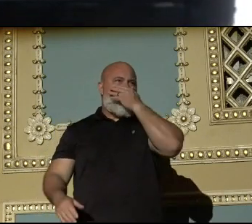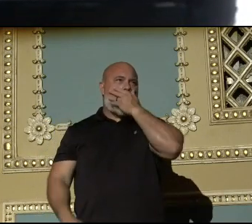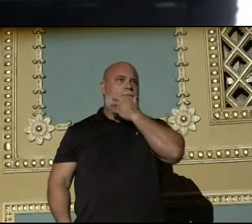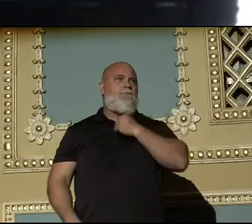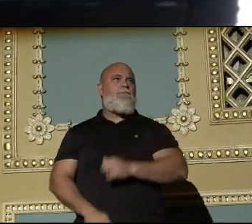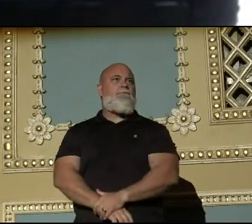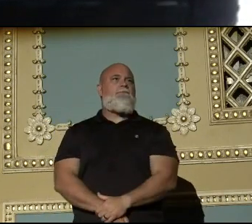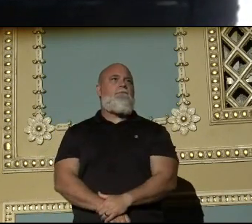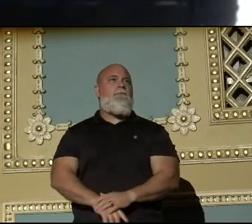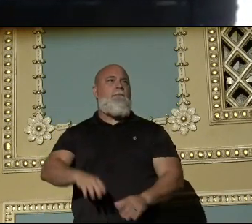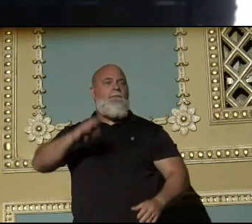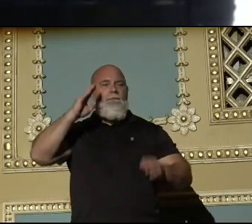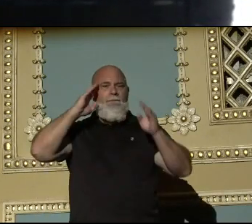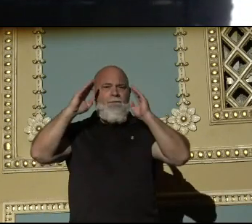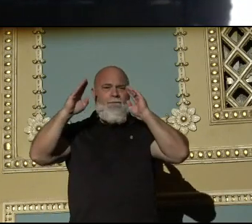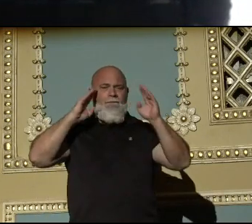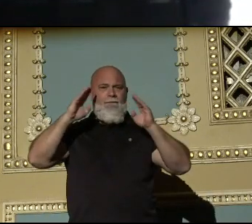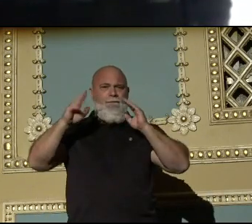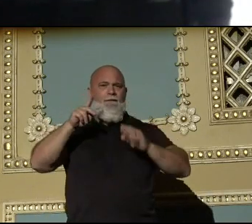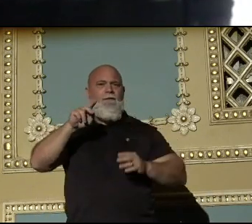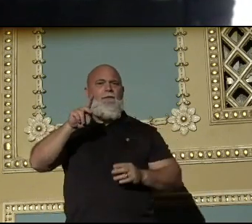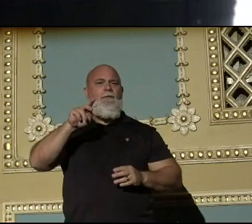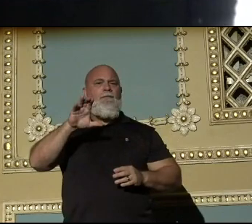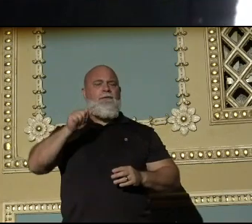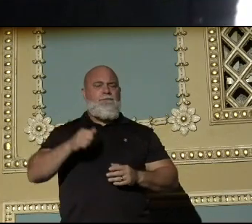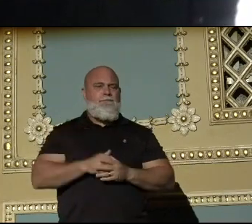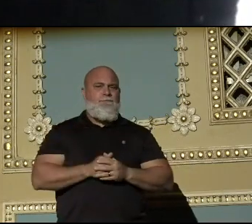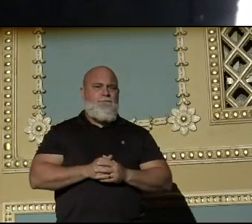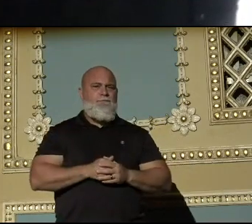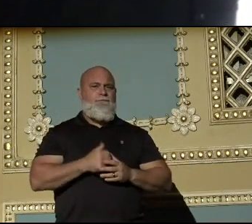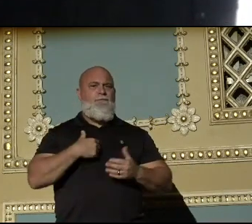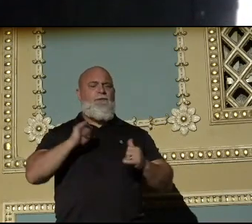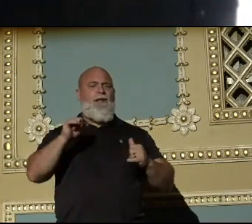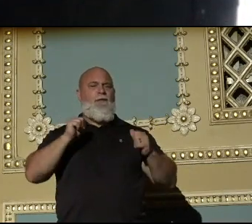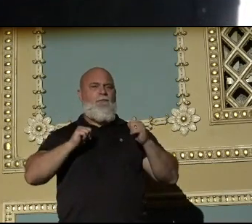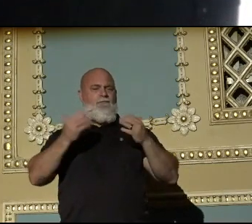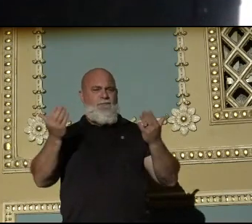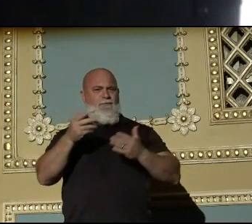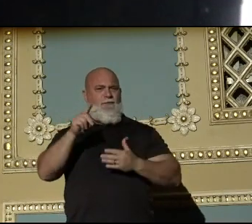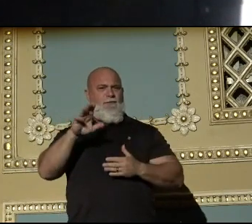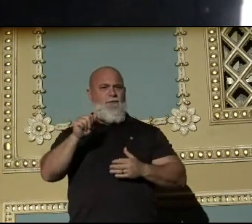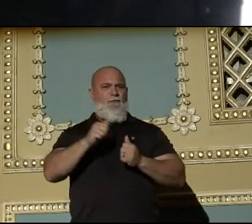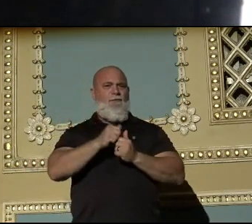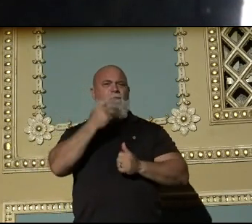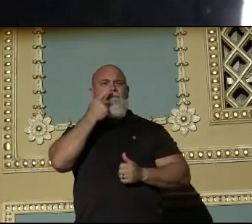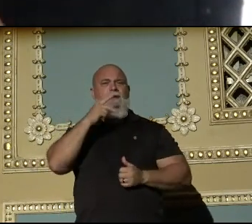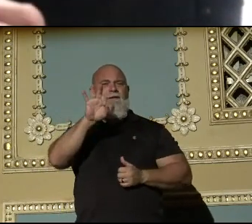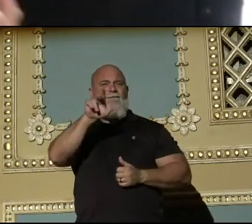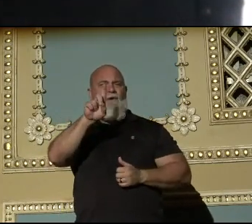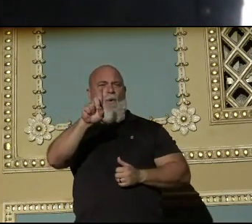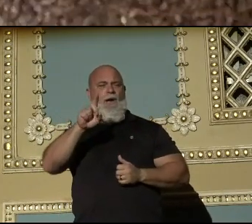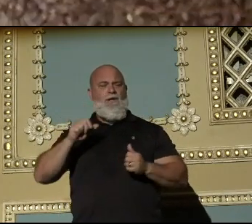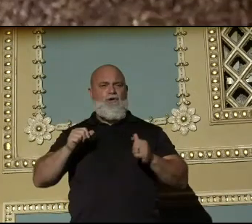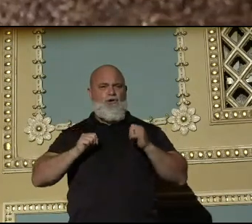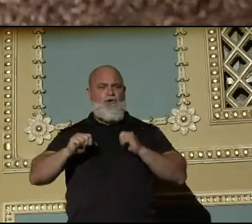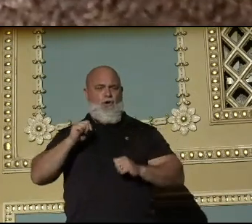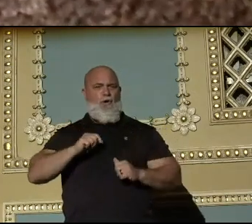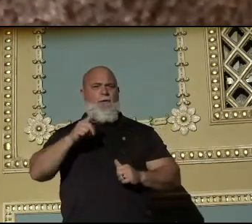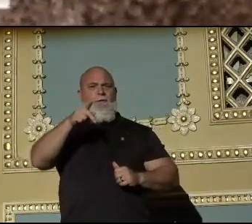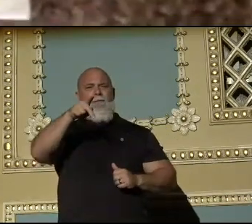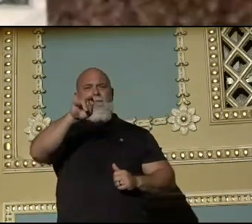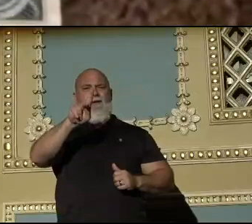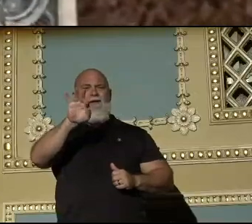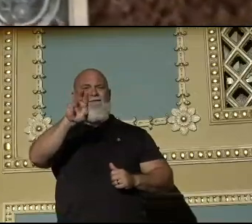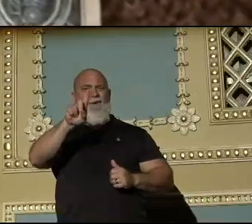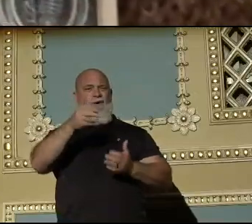So I have kind of a fun Paramount memory playing in the Paramount with the Pink Floyd show. We had some Pink Floyd money printed up